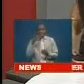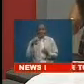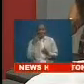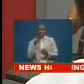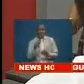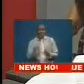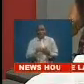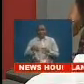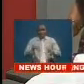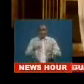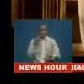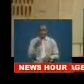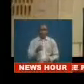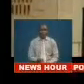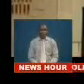excerpts.